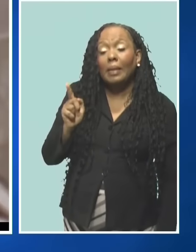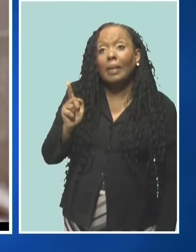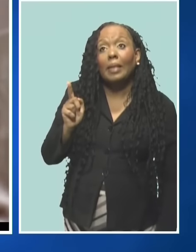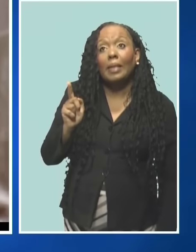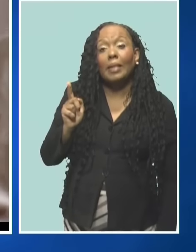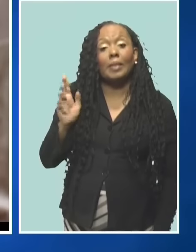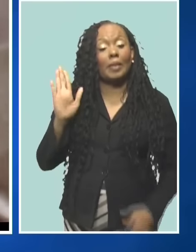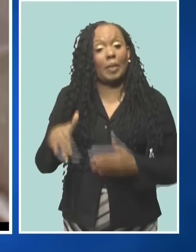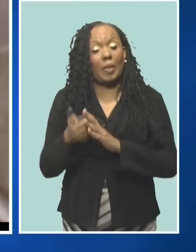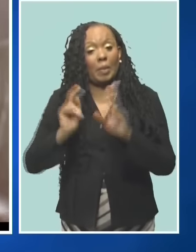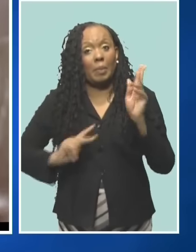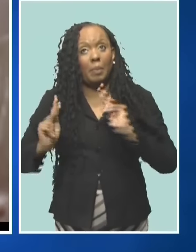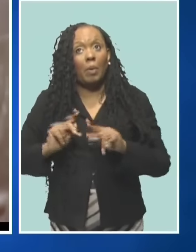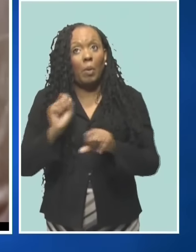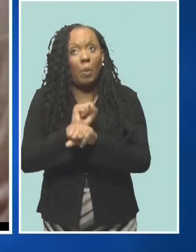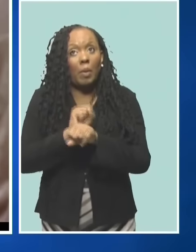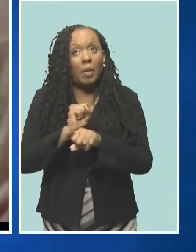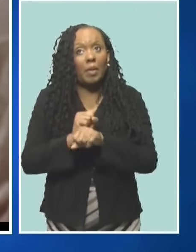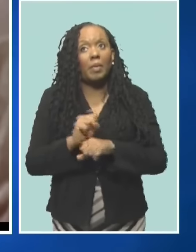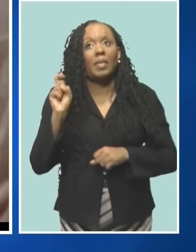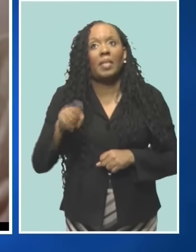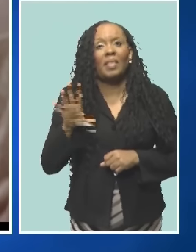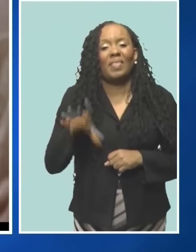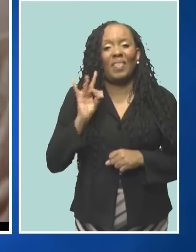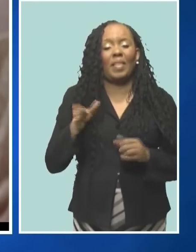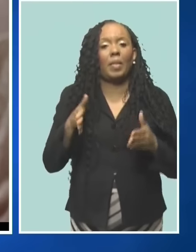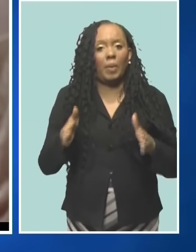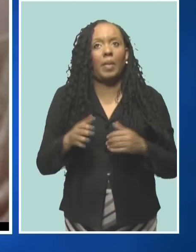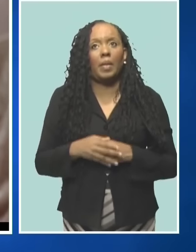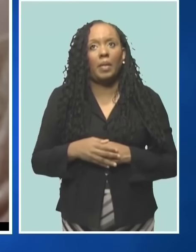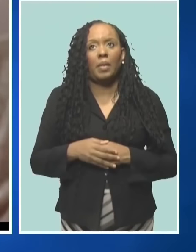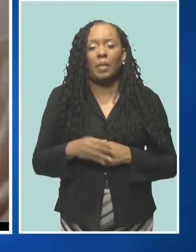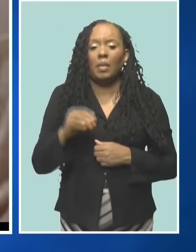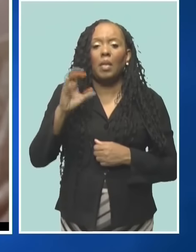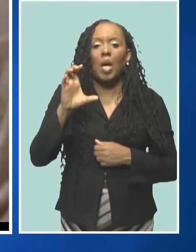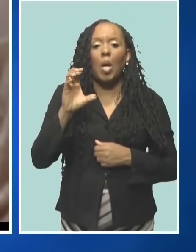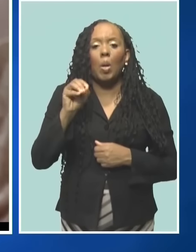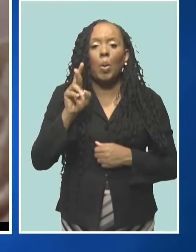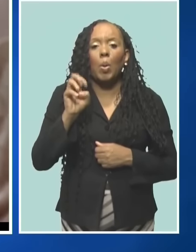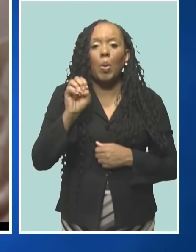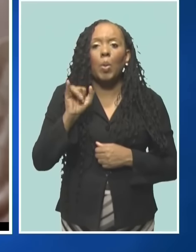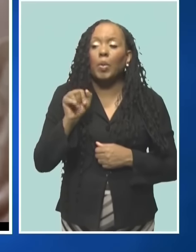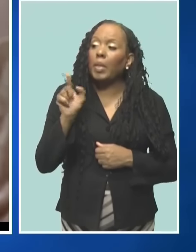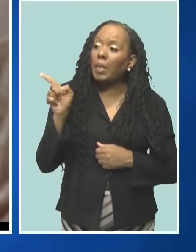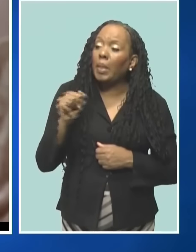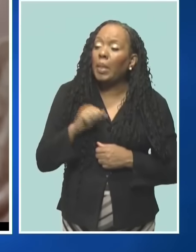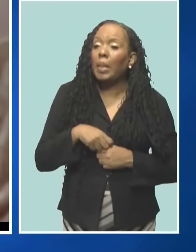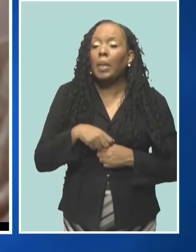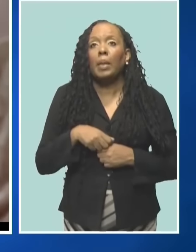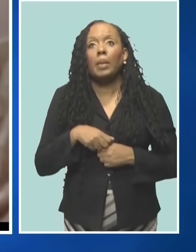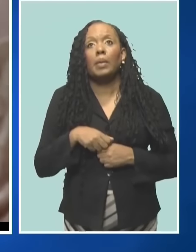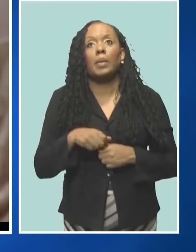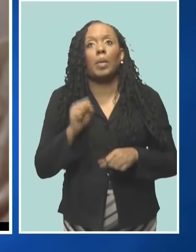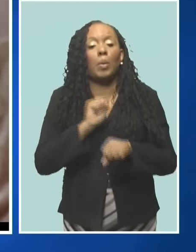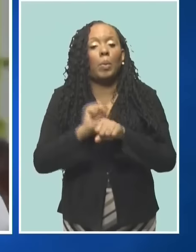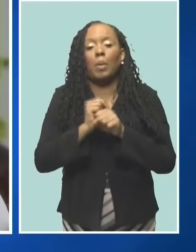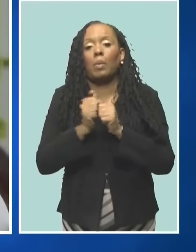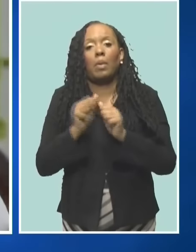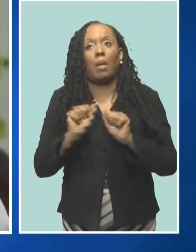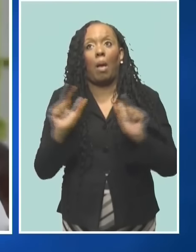who are working, and we need to find a way, and Corey has heard, I believe, and has already down that line. We're working with